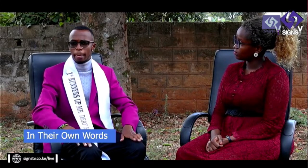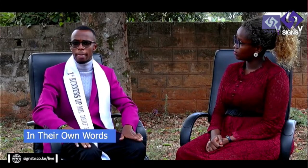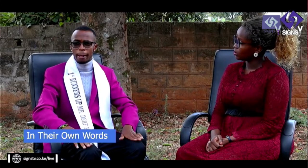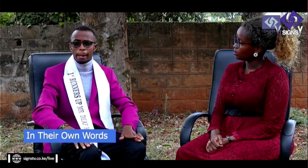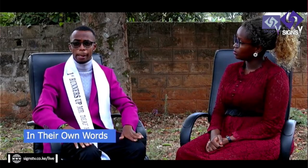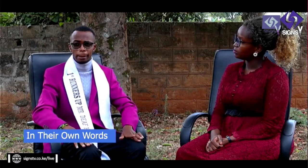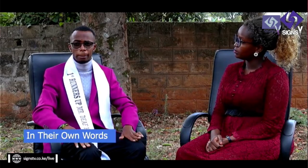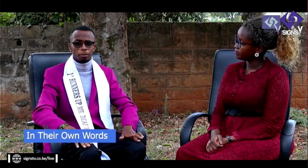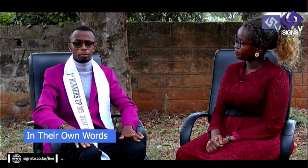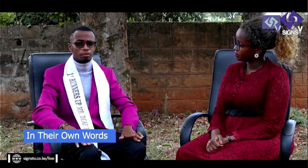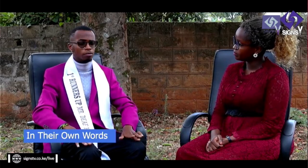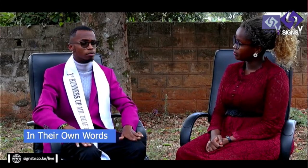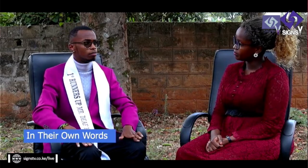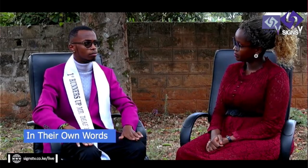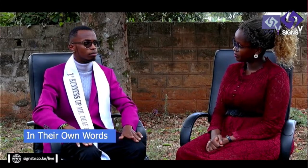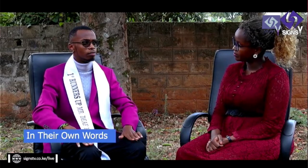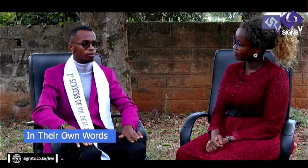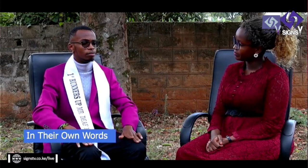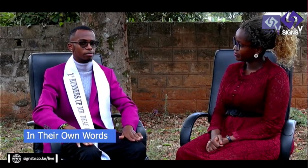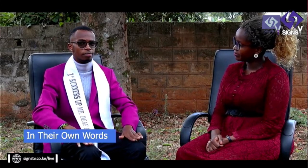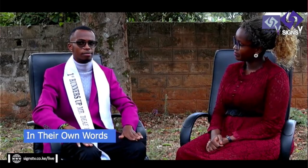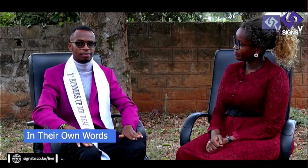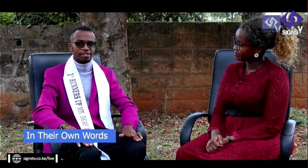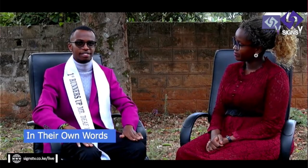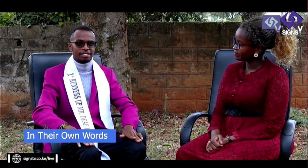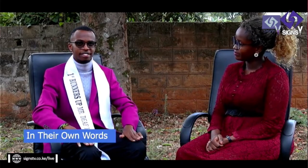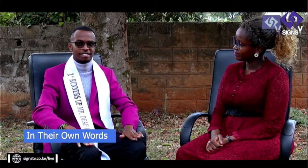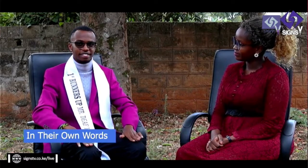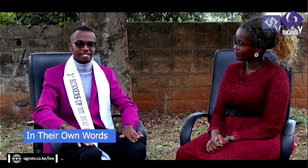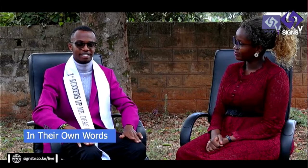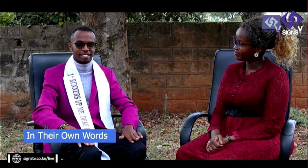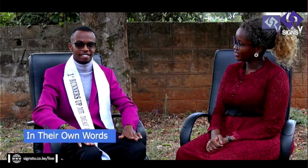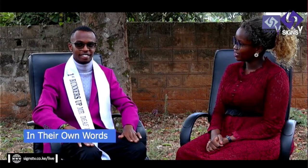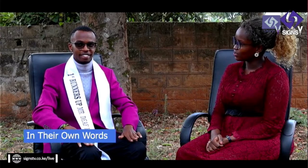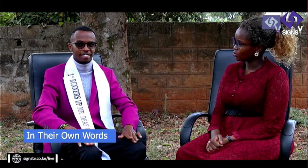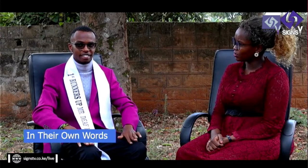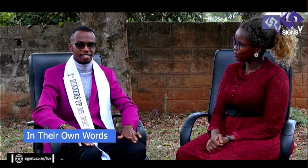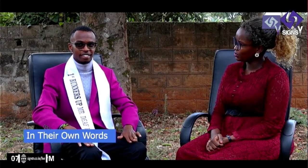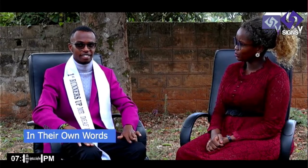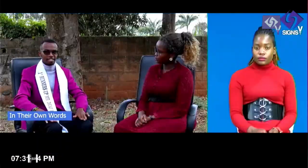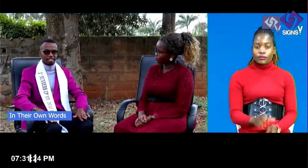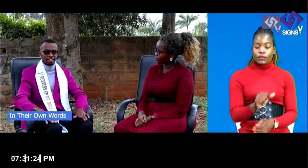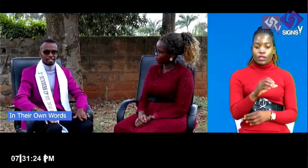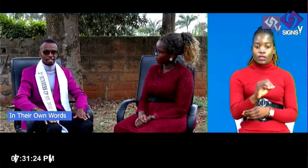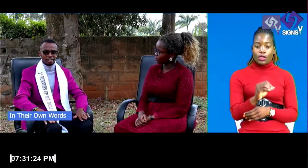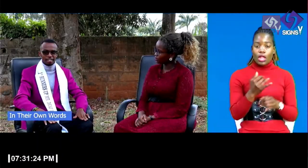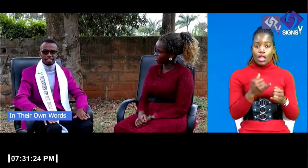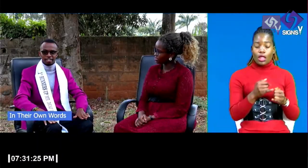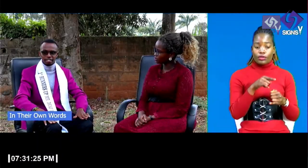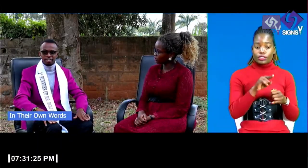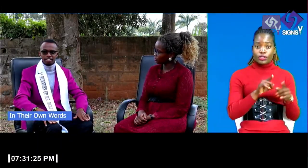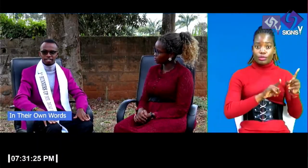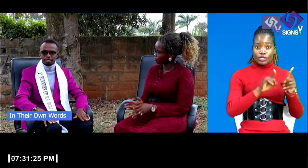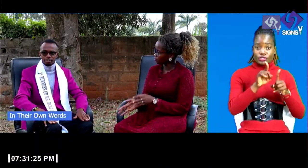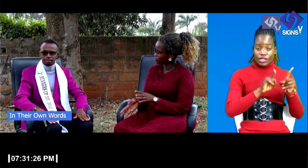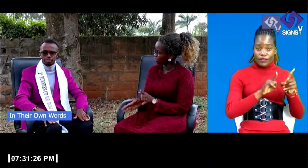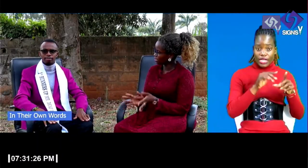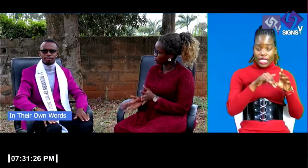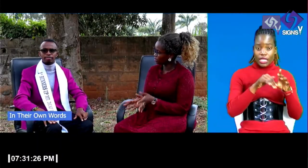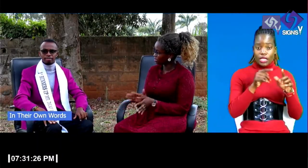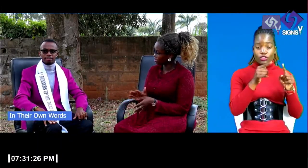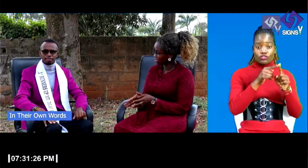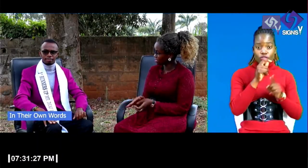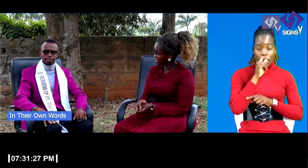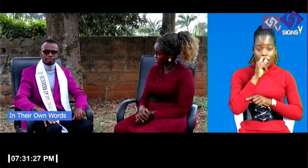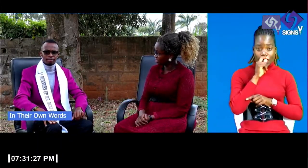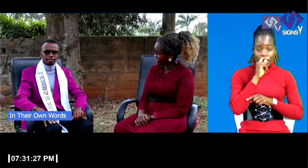arena, and that is what we are focusing right now for that support. So you'll be going to contest or to compete with